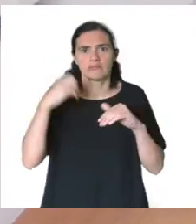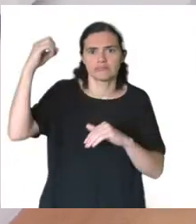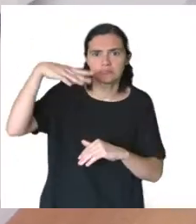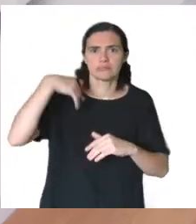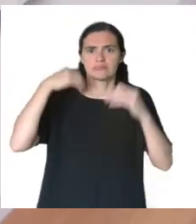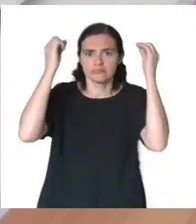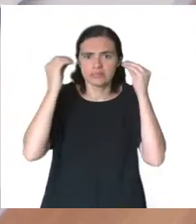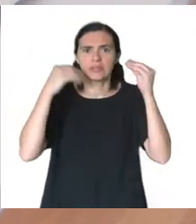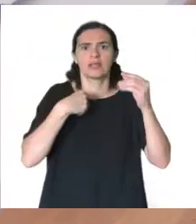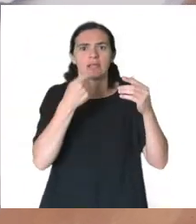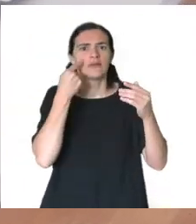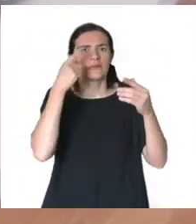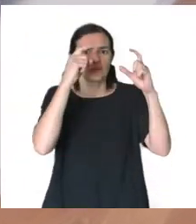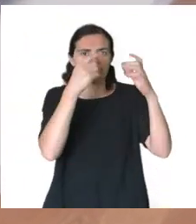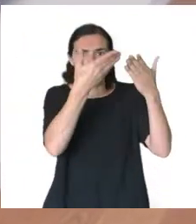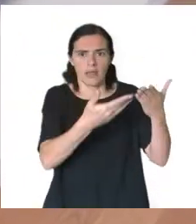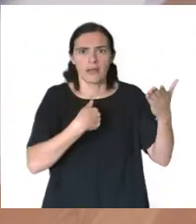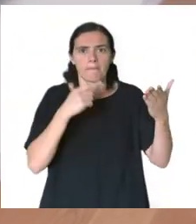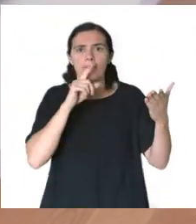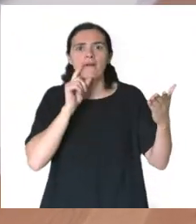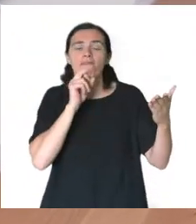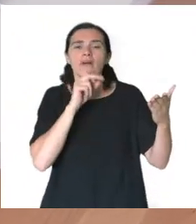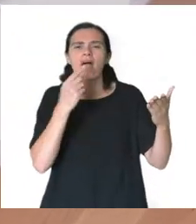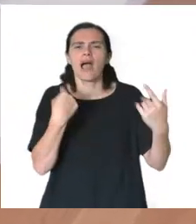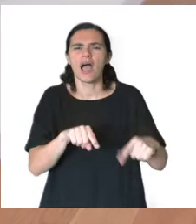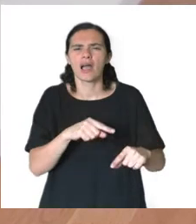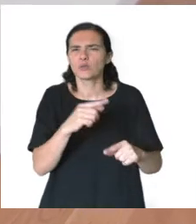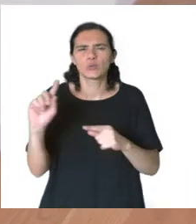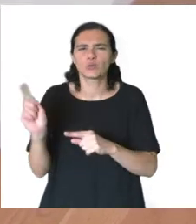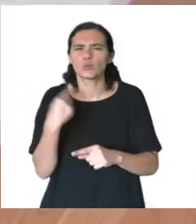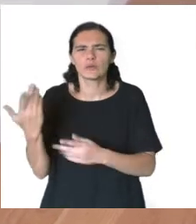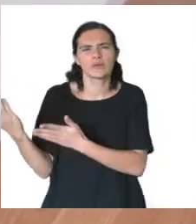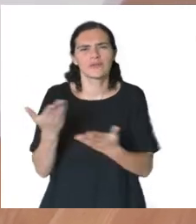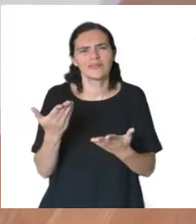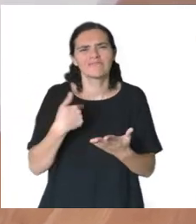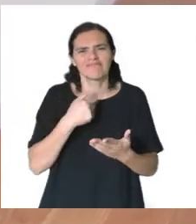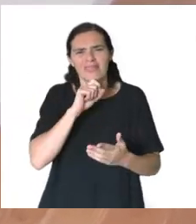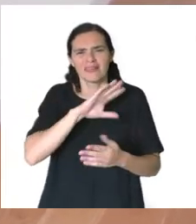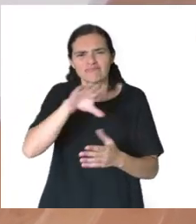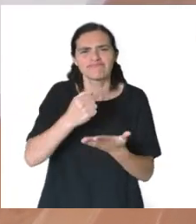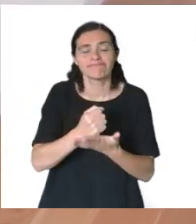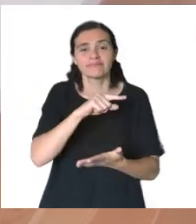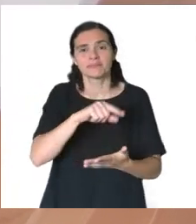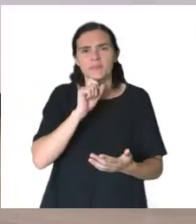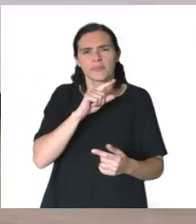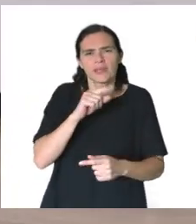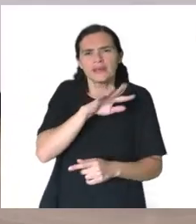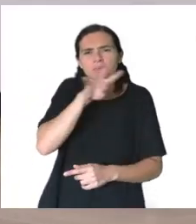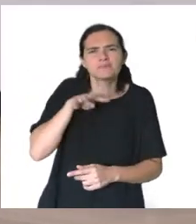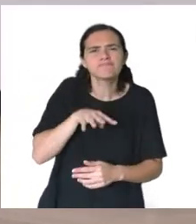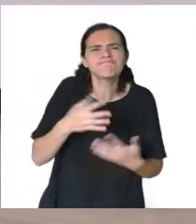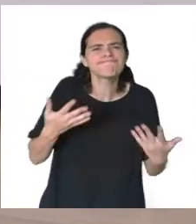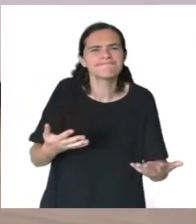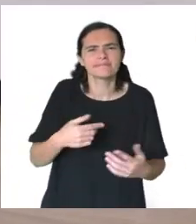the bed, the lamp, the hat, the portrait of the grandfather. All of that is an invitation for you to complete it. Then it raises